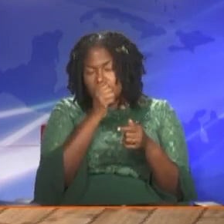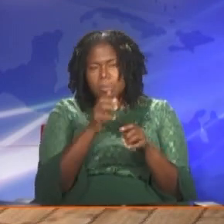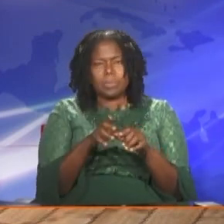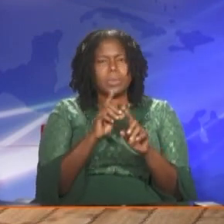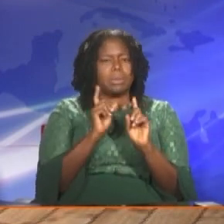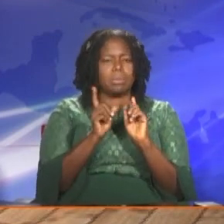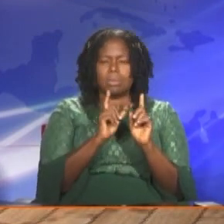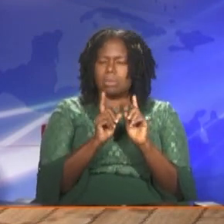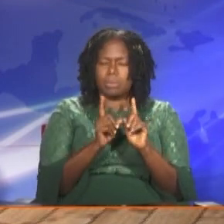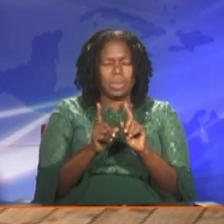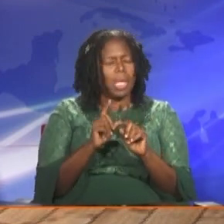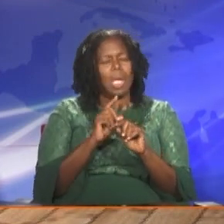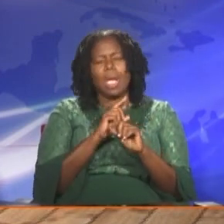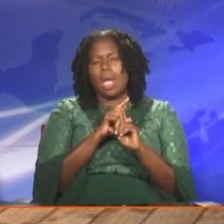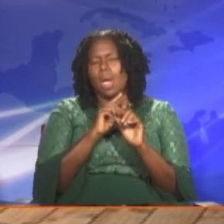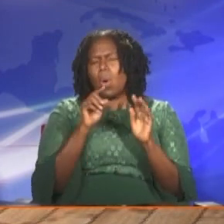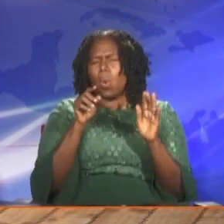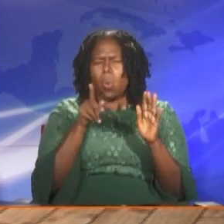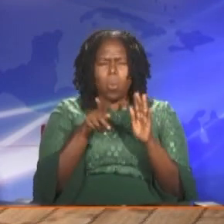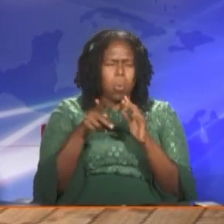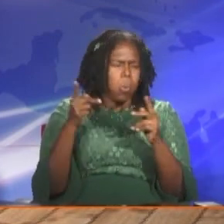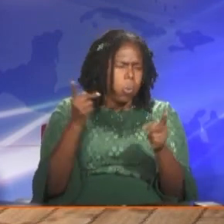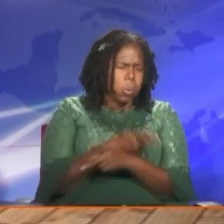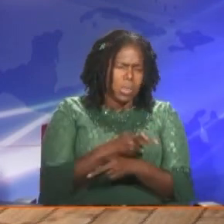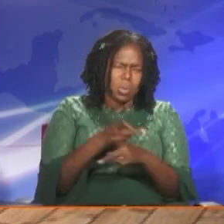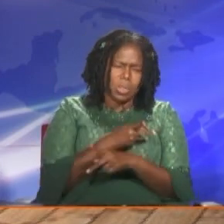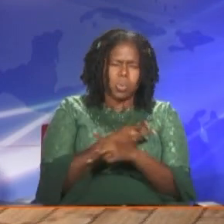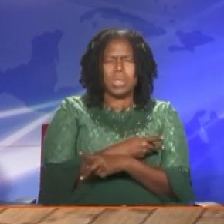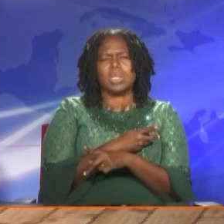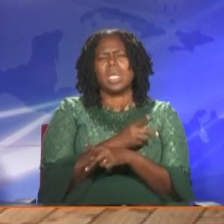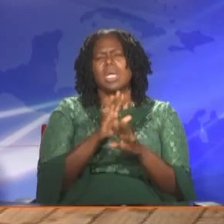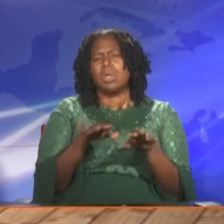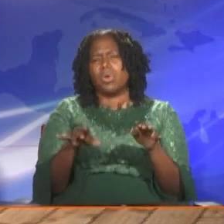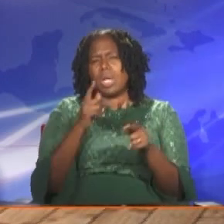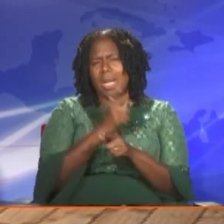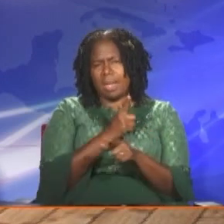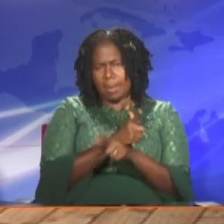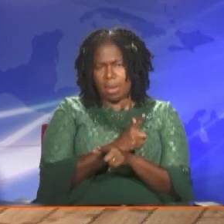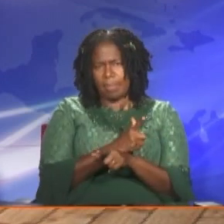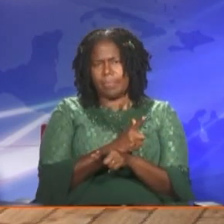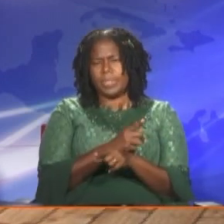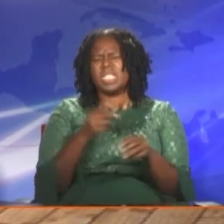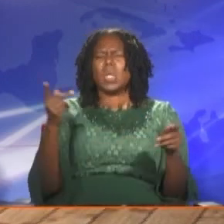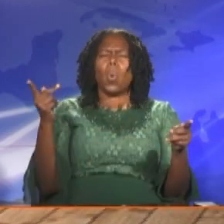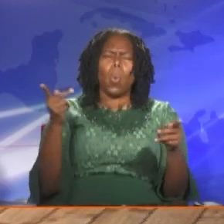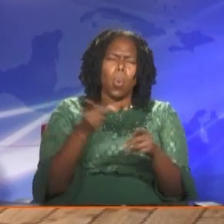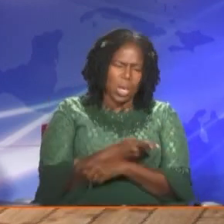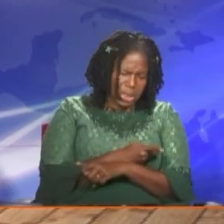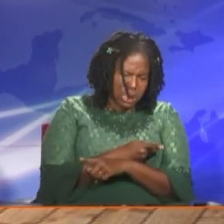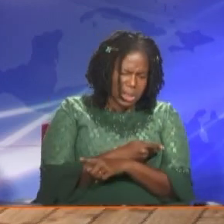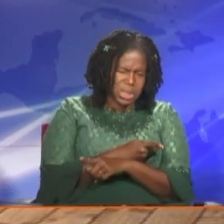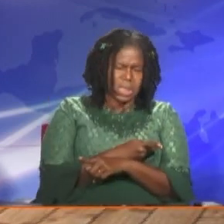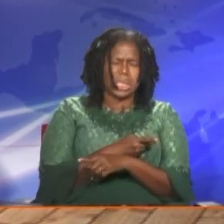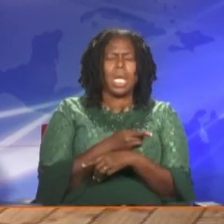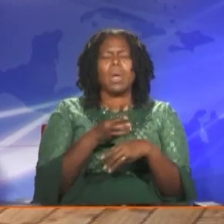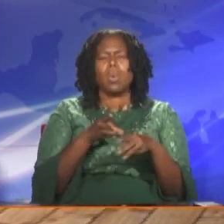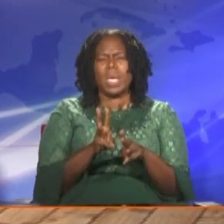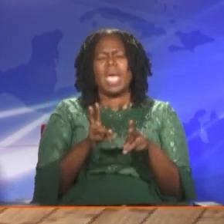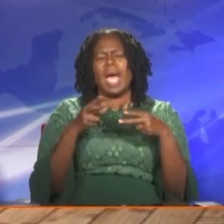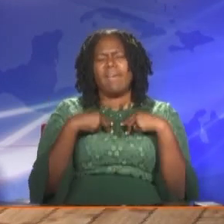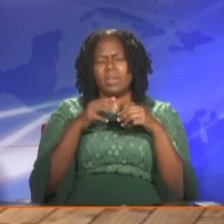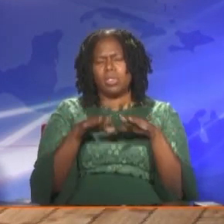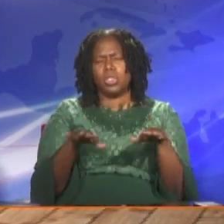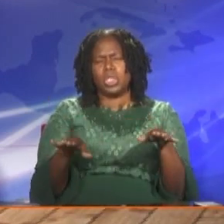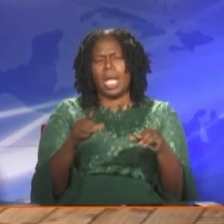these worst forms of child labor. And they may not see it as child labor, but it is definitely the worst forms of child labor. And responsibility